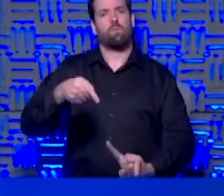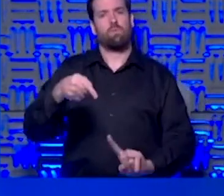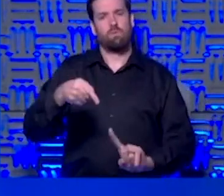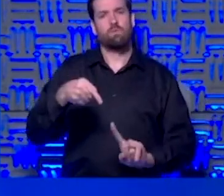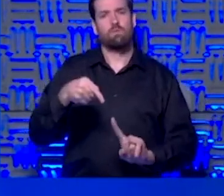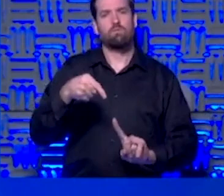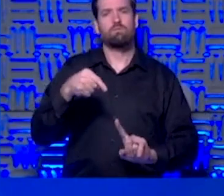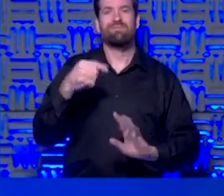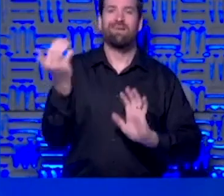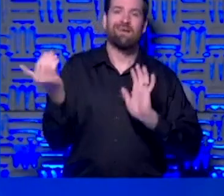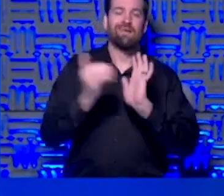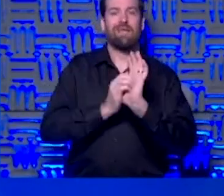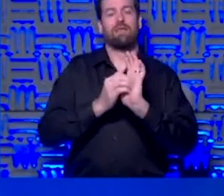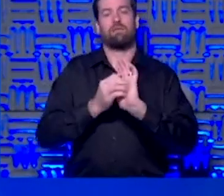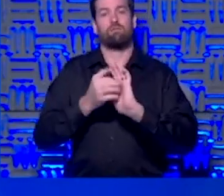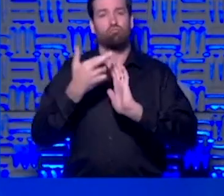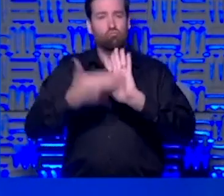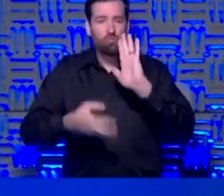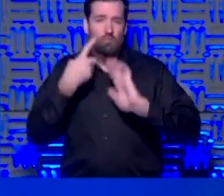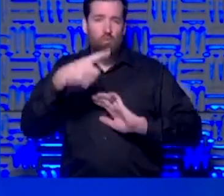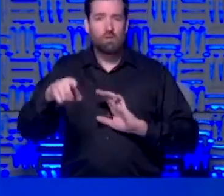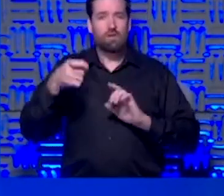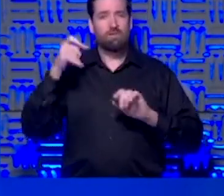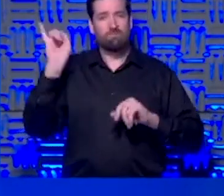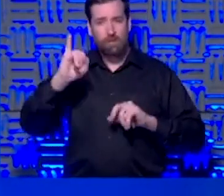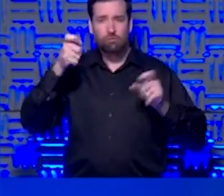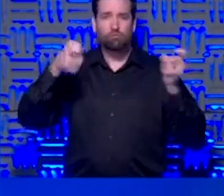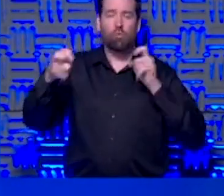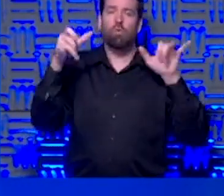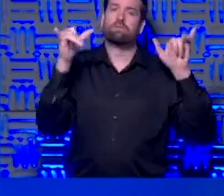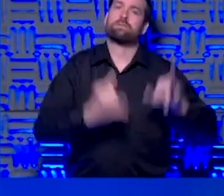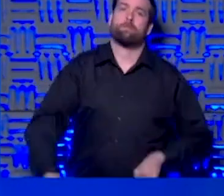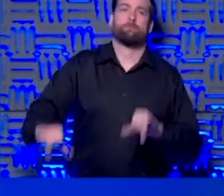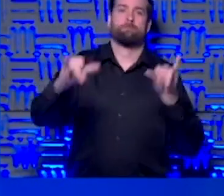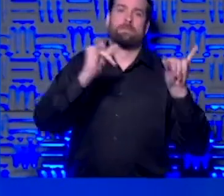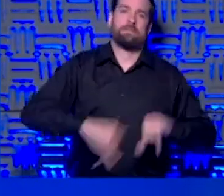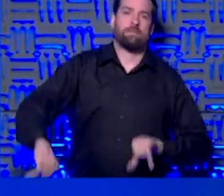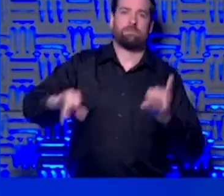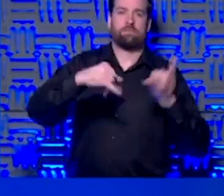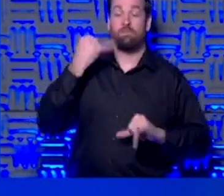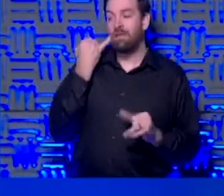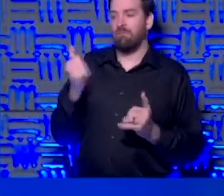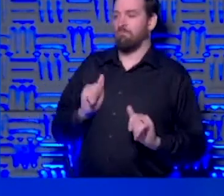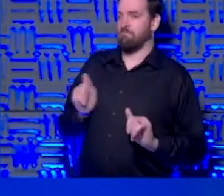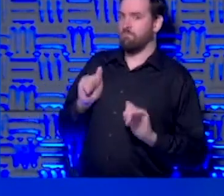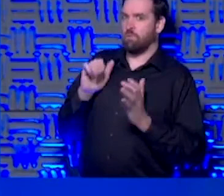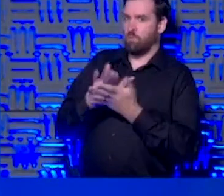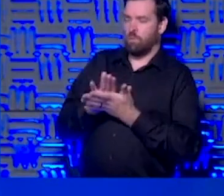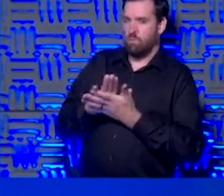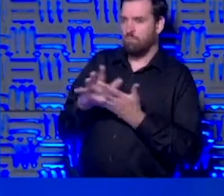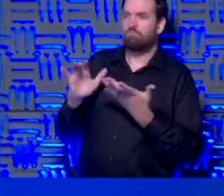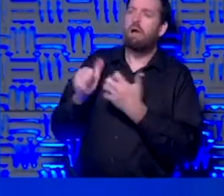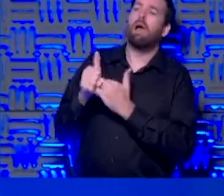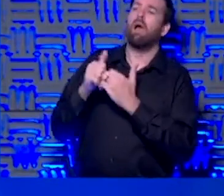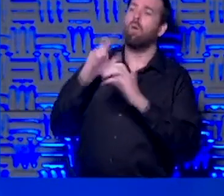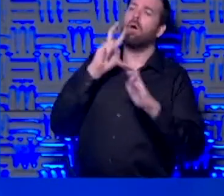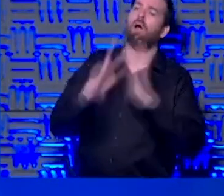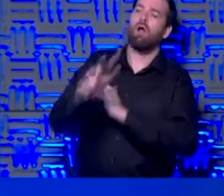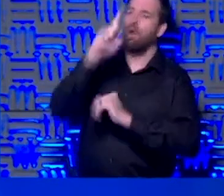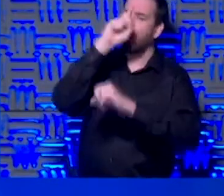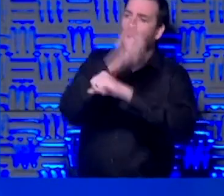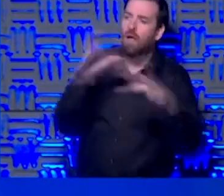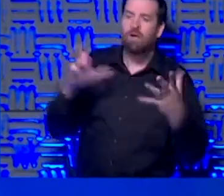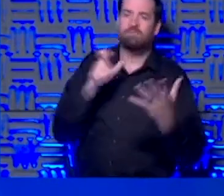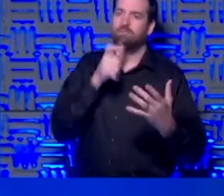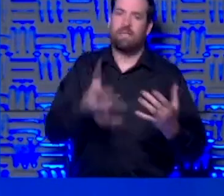the principles of infection control exist no matter where you are. Now, if I'm at a school, I don't know how all that can play out at a school, right? I'm not an